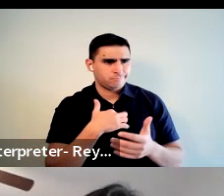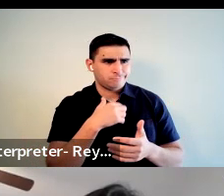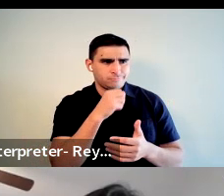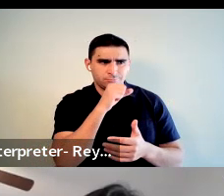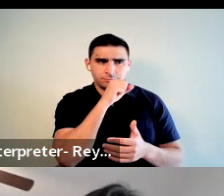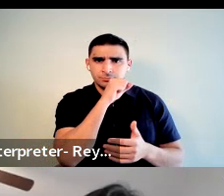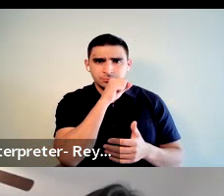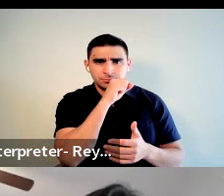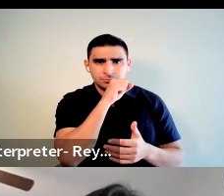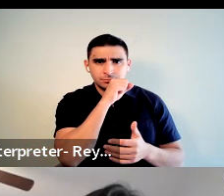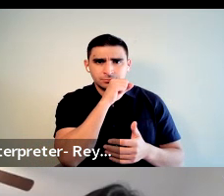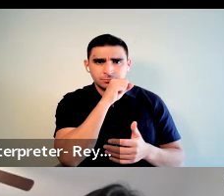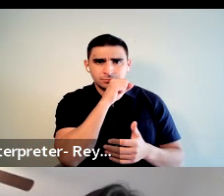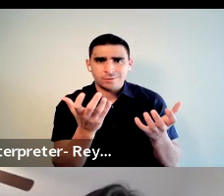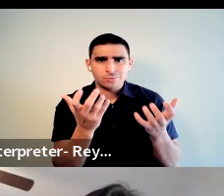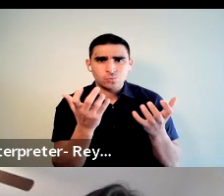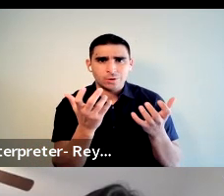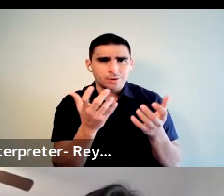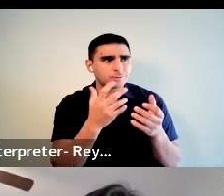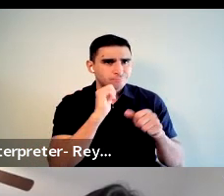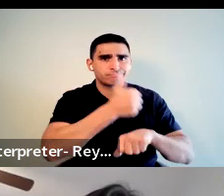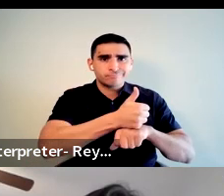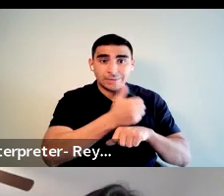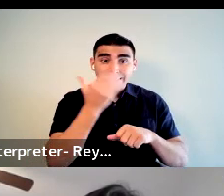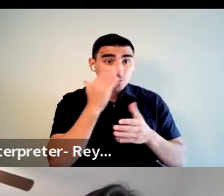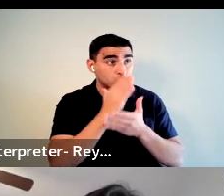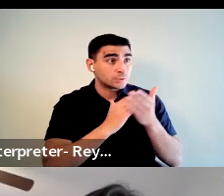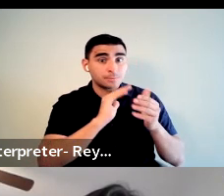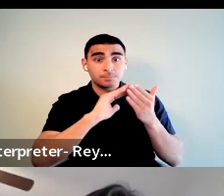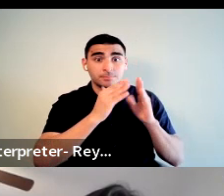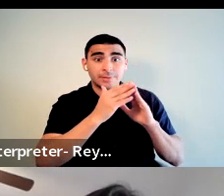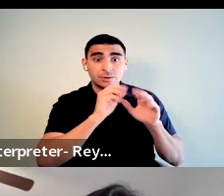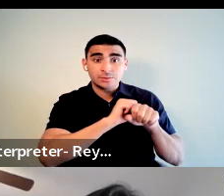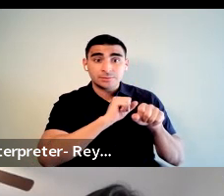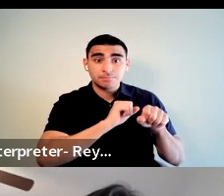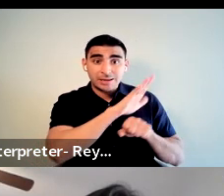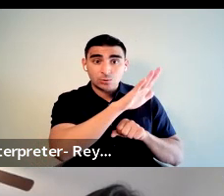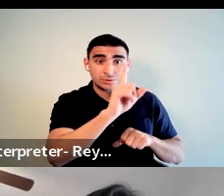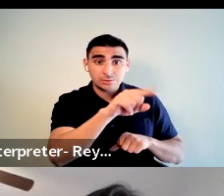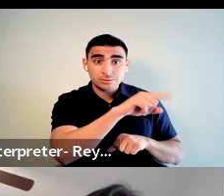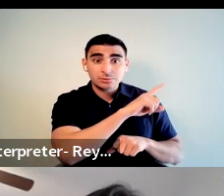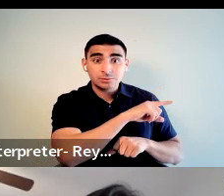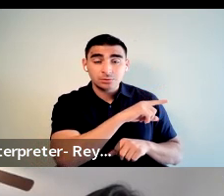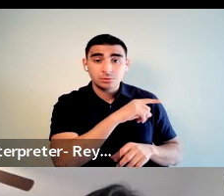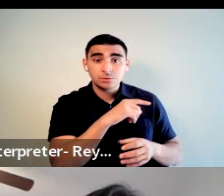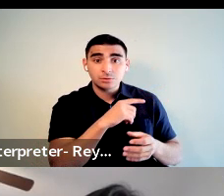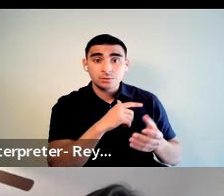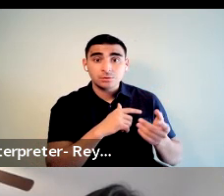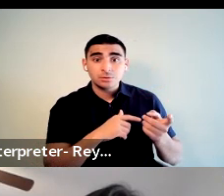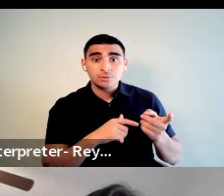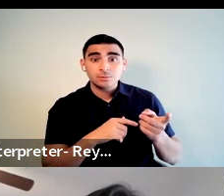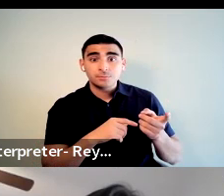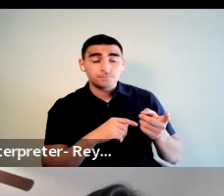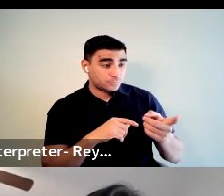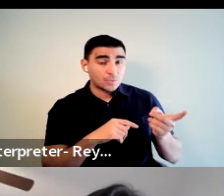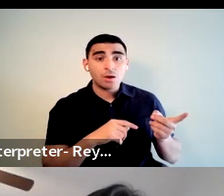the communities. I know there are some mountain communities up here that would not be open to something that said mental